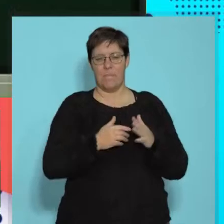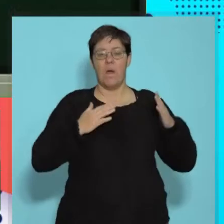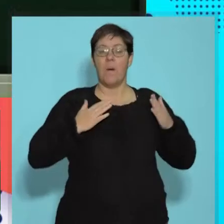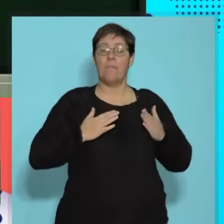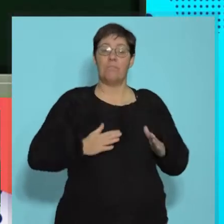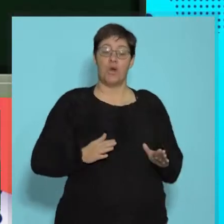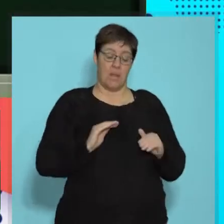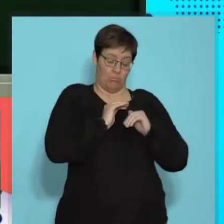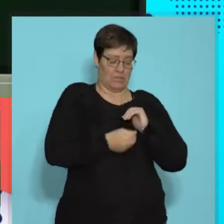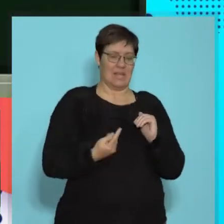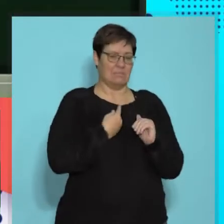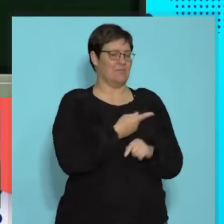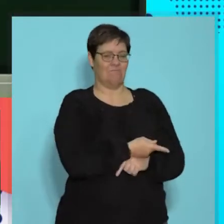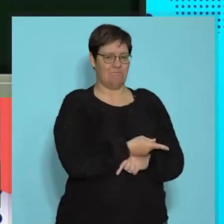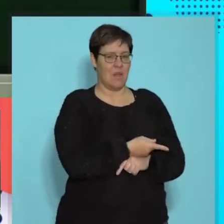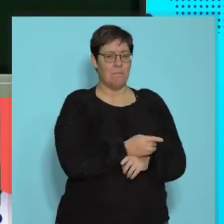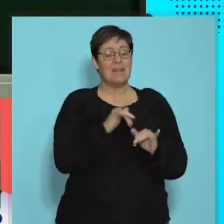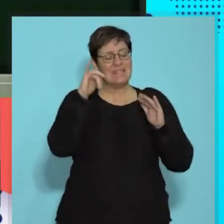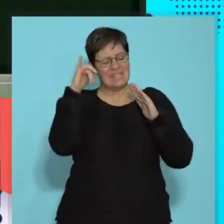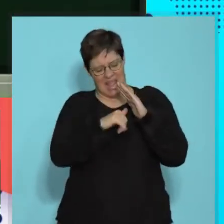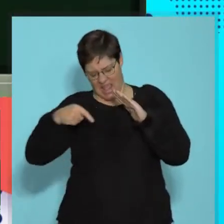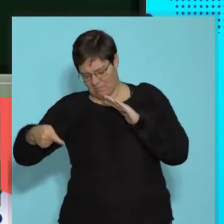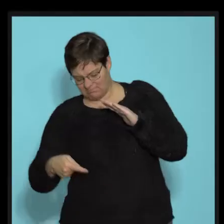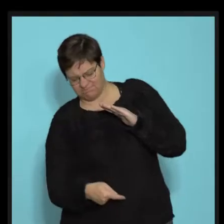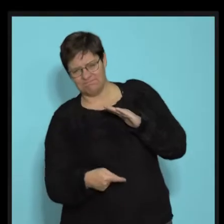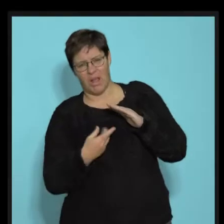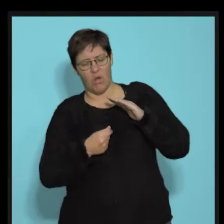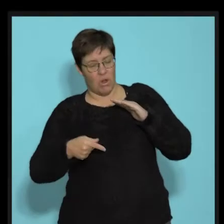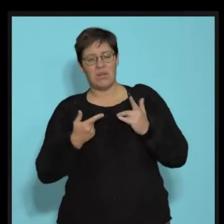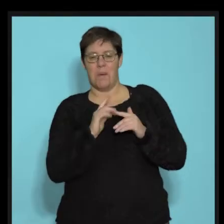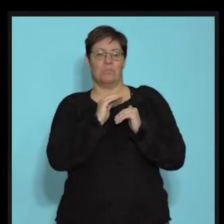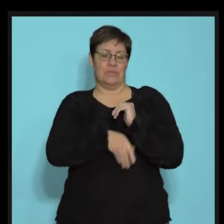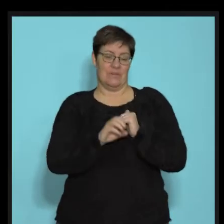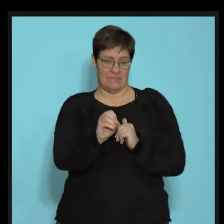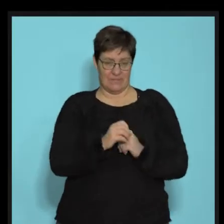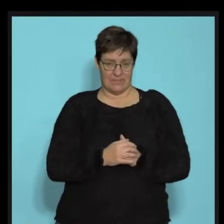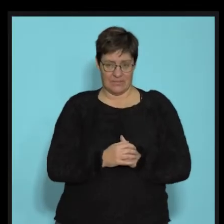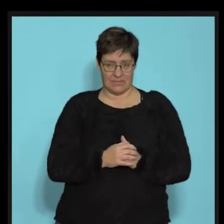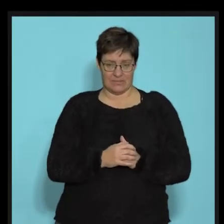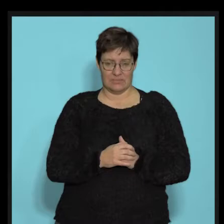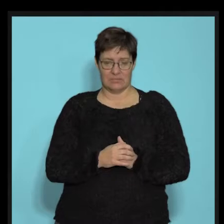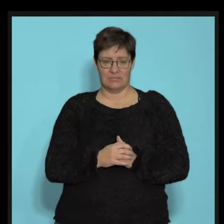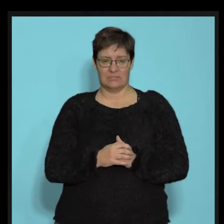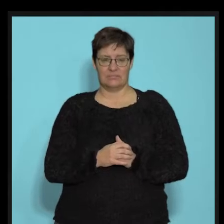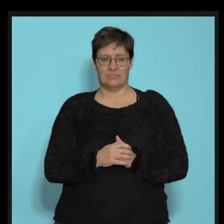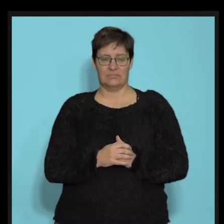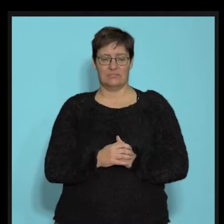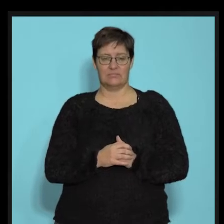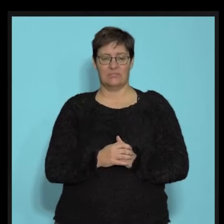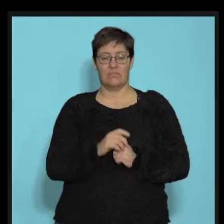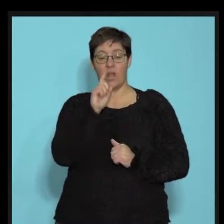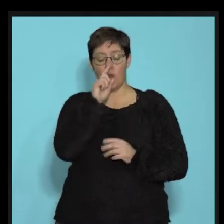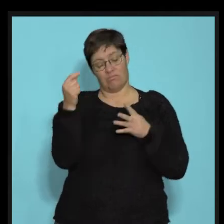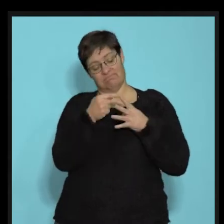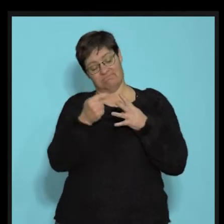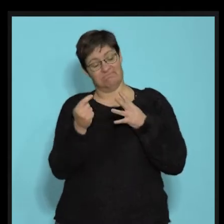might not protect them, but where they stay might be protected. Okay, so when we're looking at those